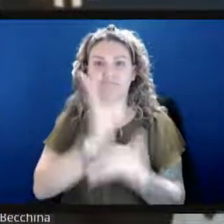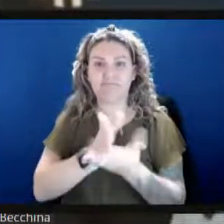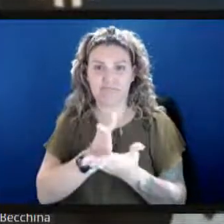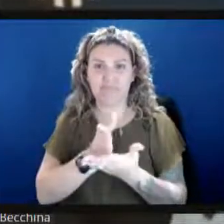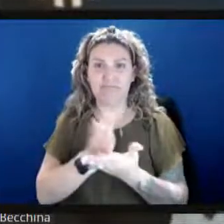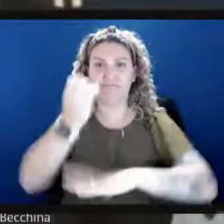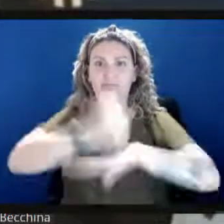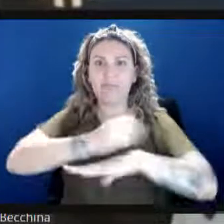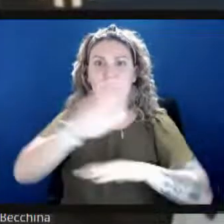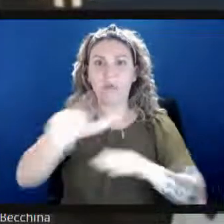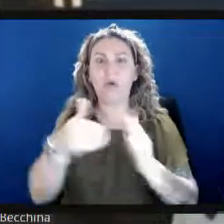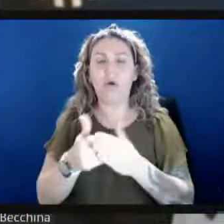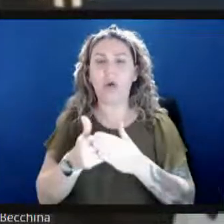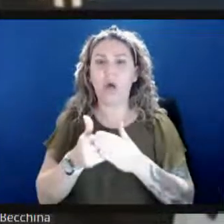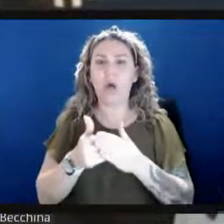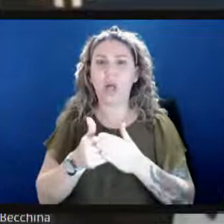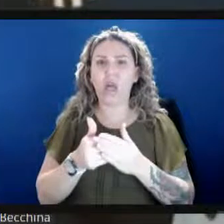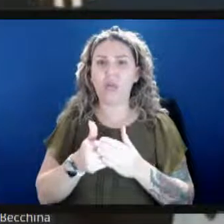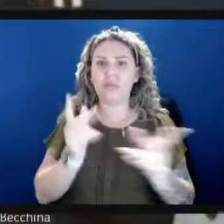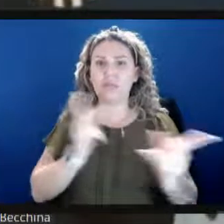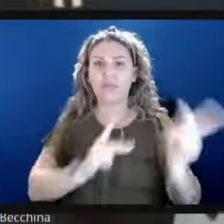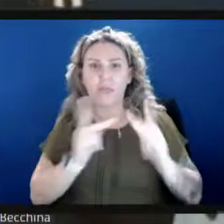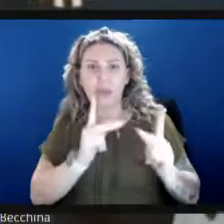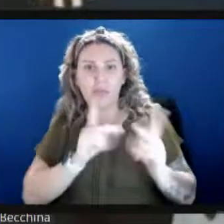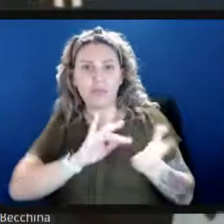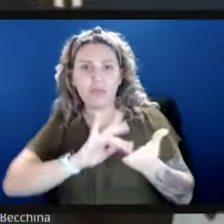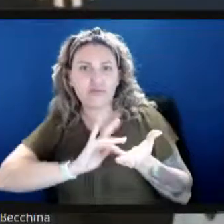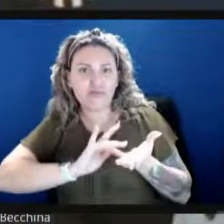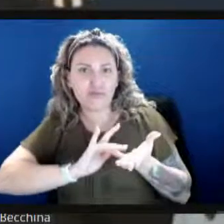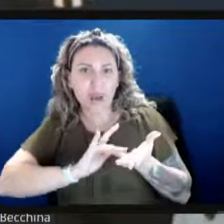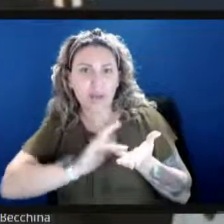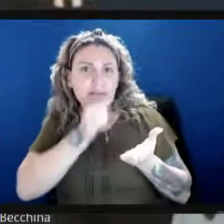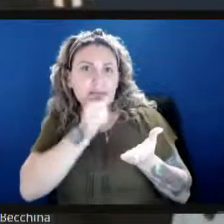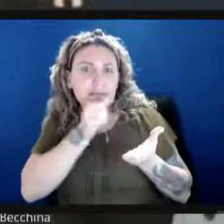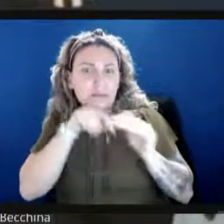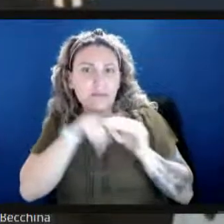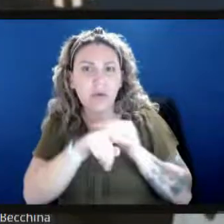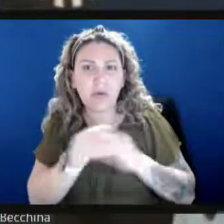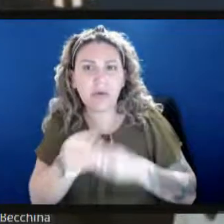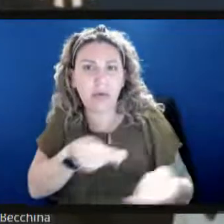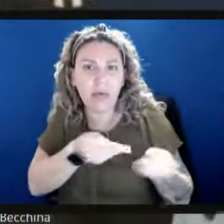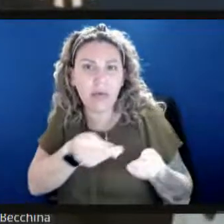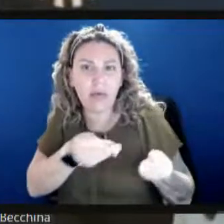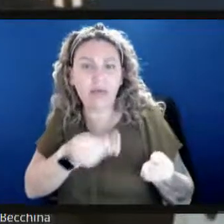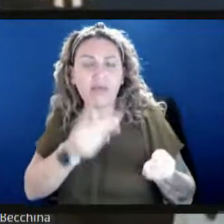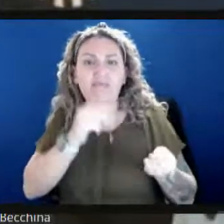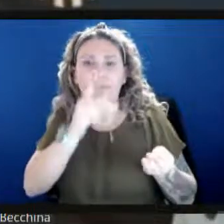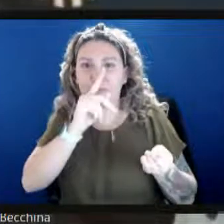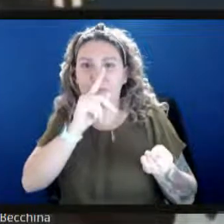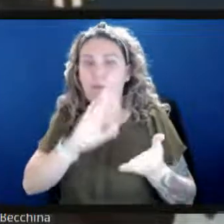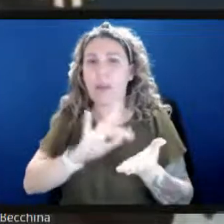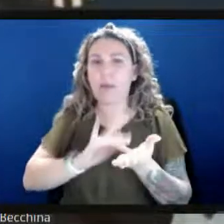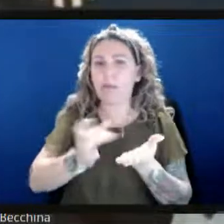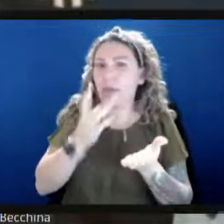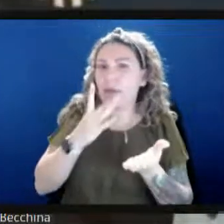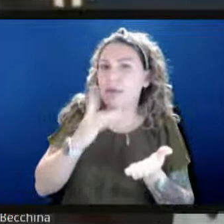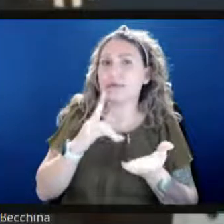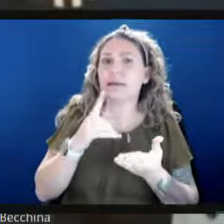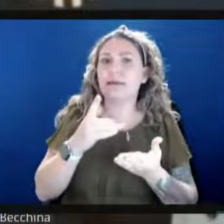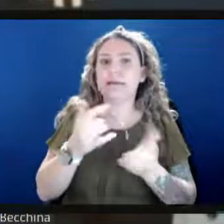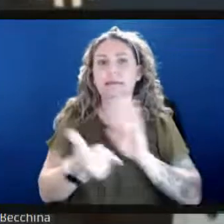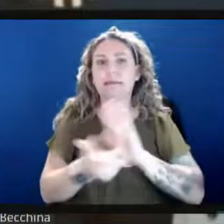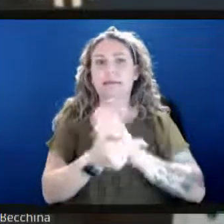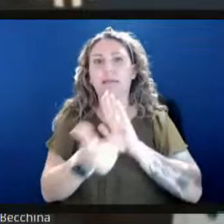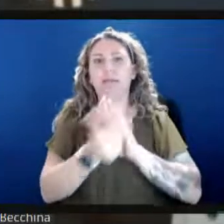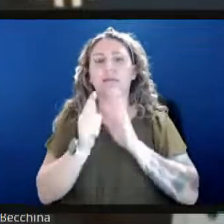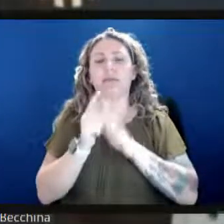major traffickers of these fake pills and these illegally manufactured pills. And I want to